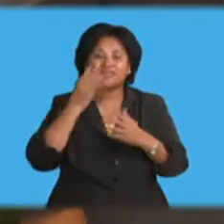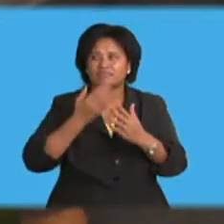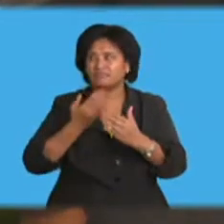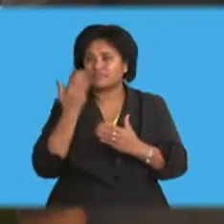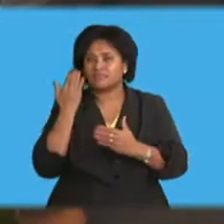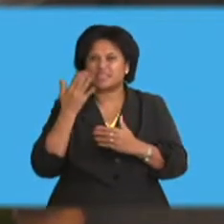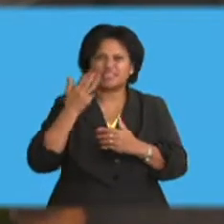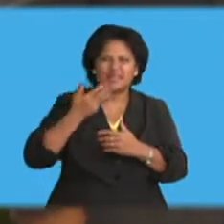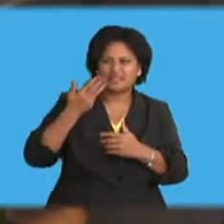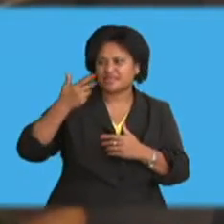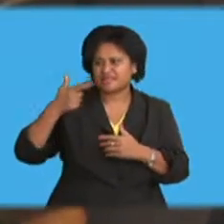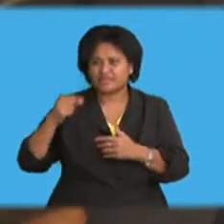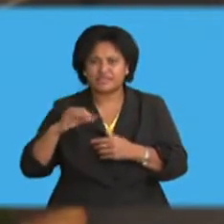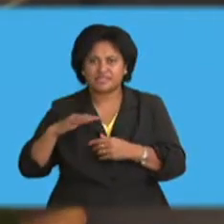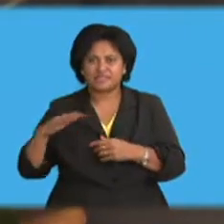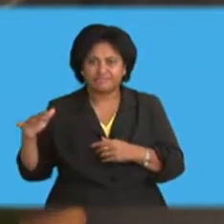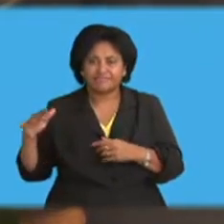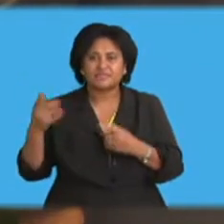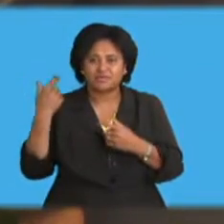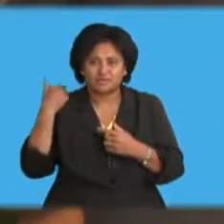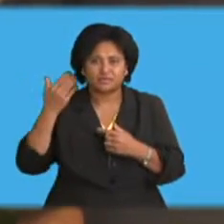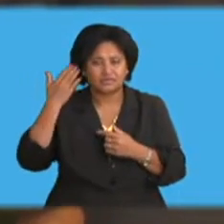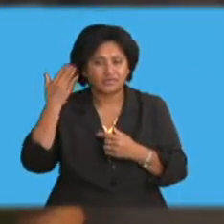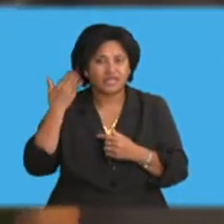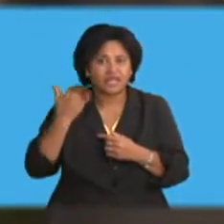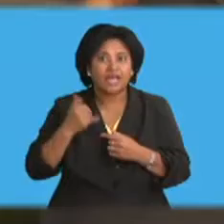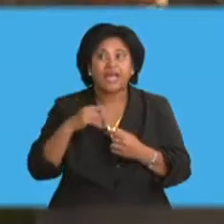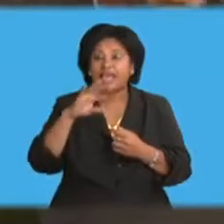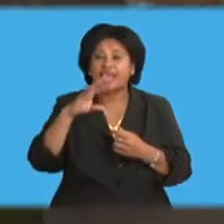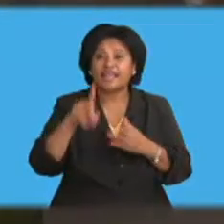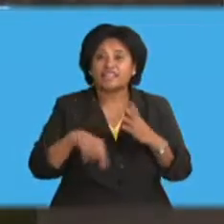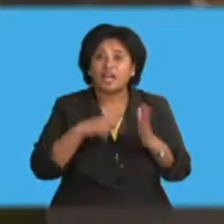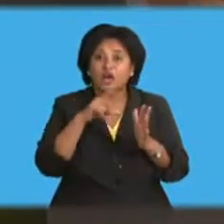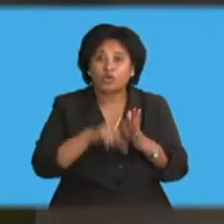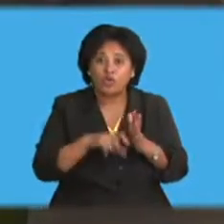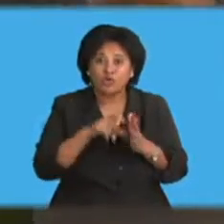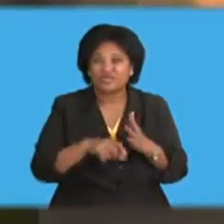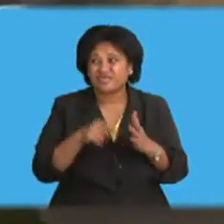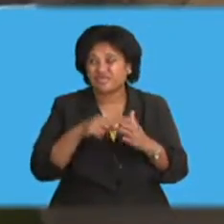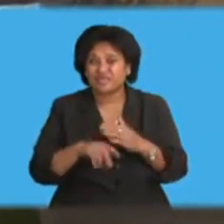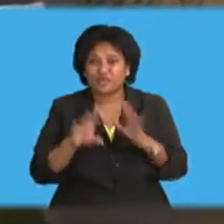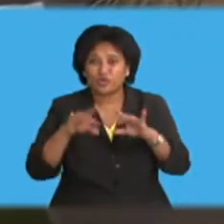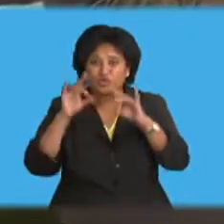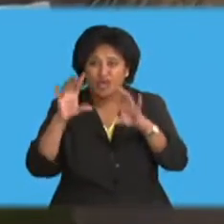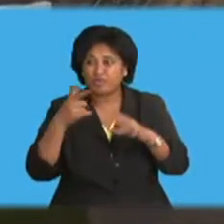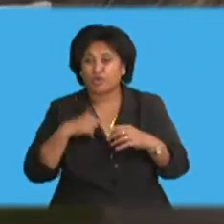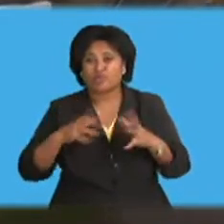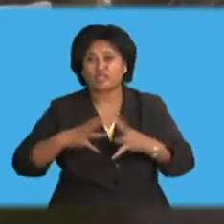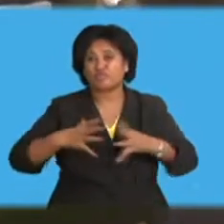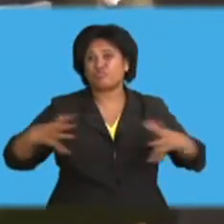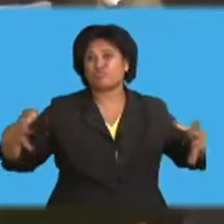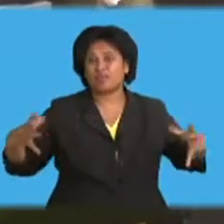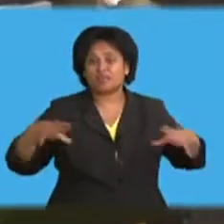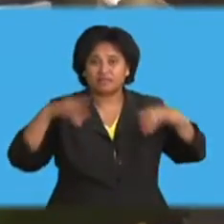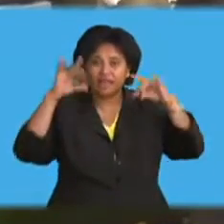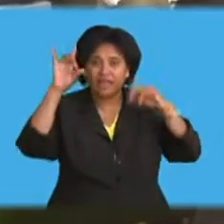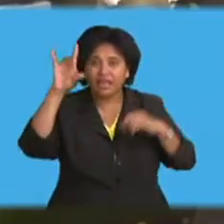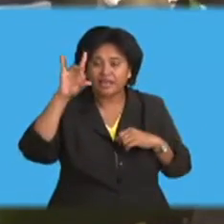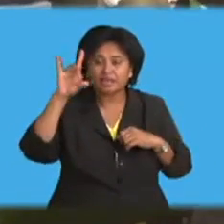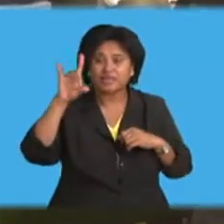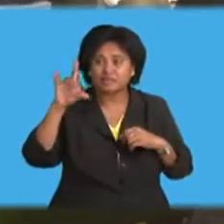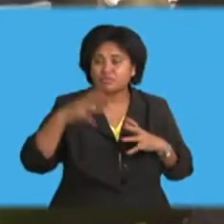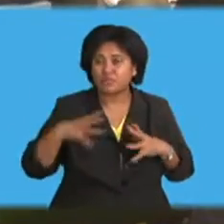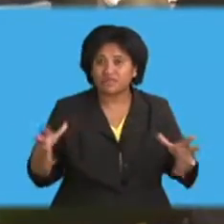70s. And the yearly cost for Australia, because Australia is big and they have a lot of animals as well, Madam Speaker, is